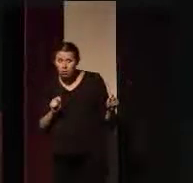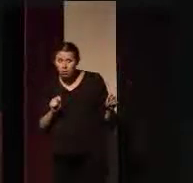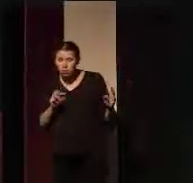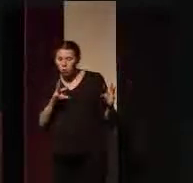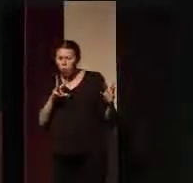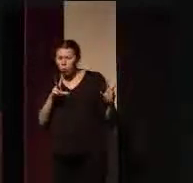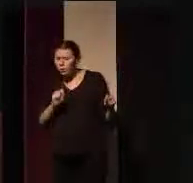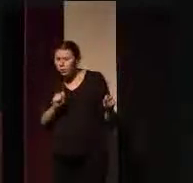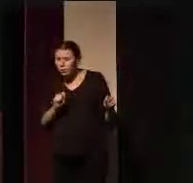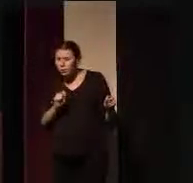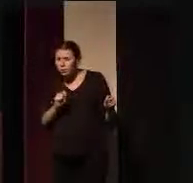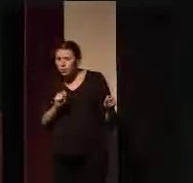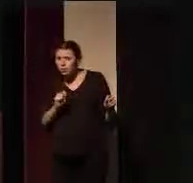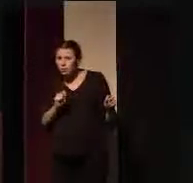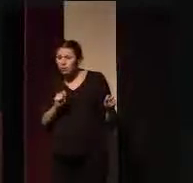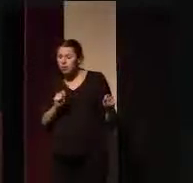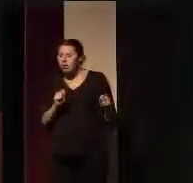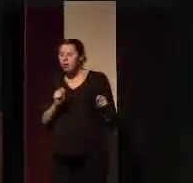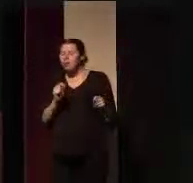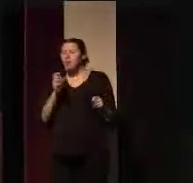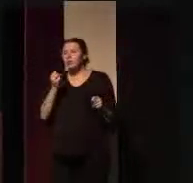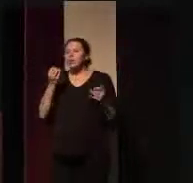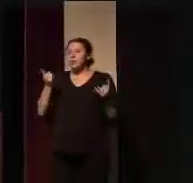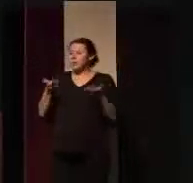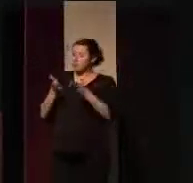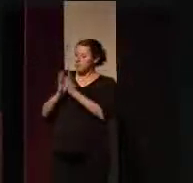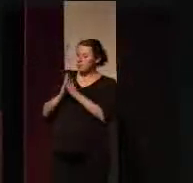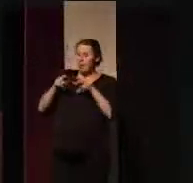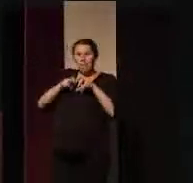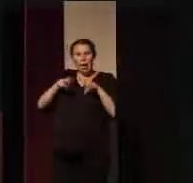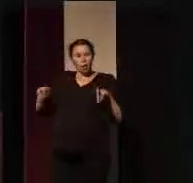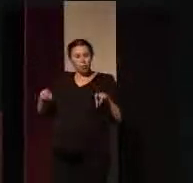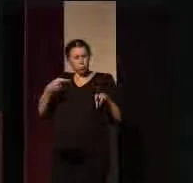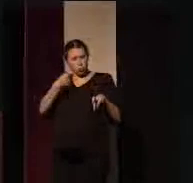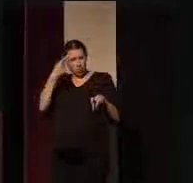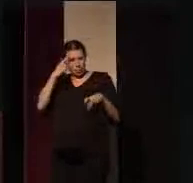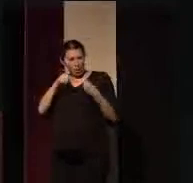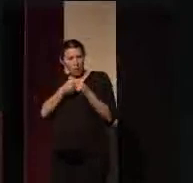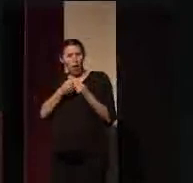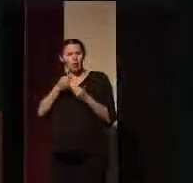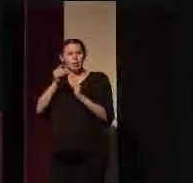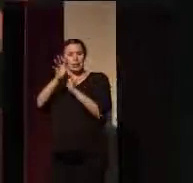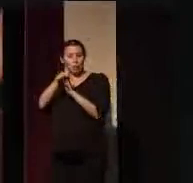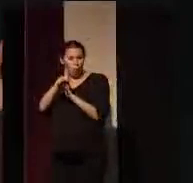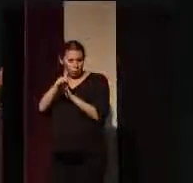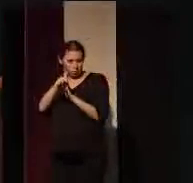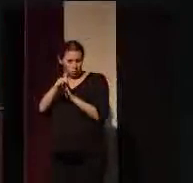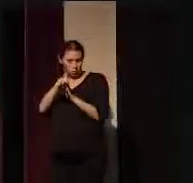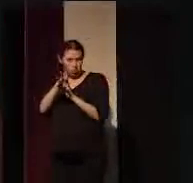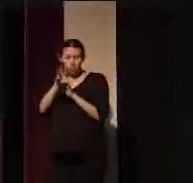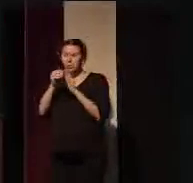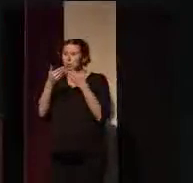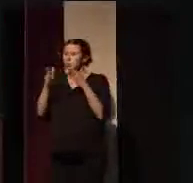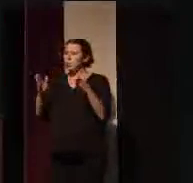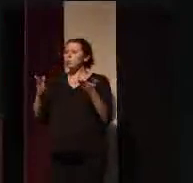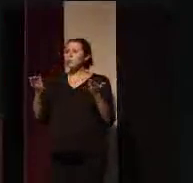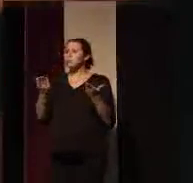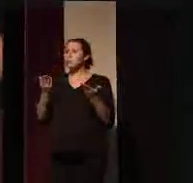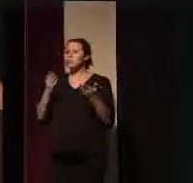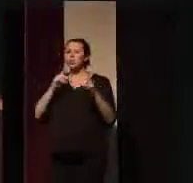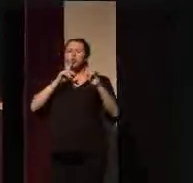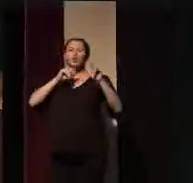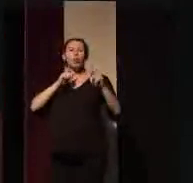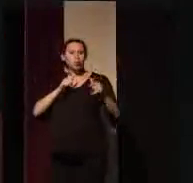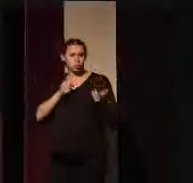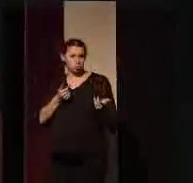What? All right, so I'd like to ask the panel what you think about cameras and, in general, solutions so that, you know, after